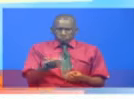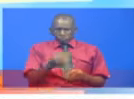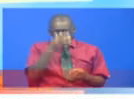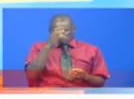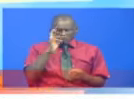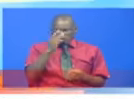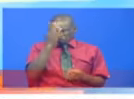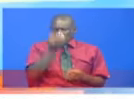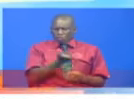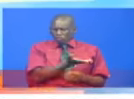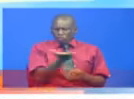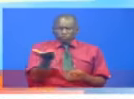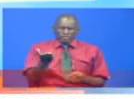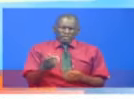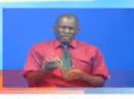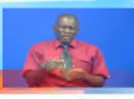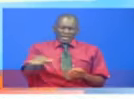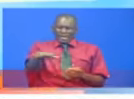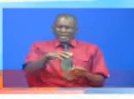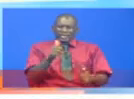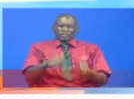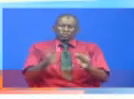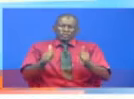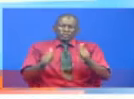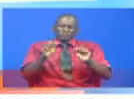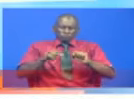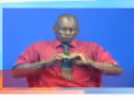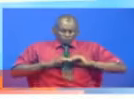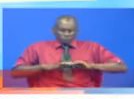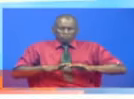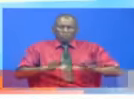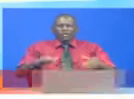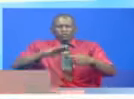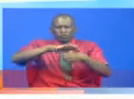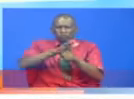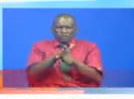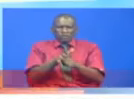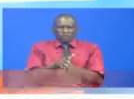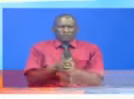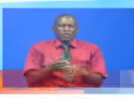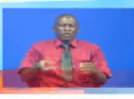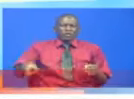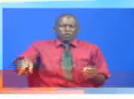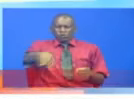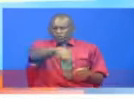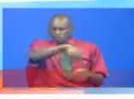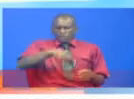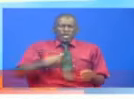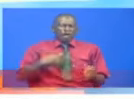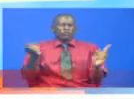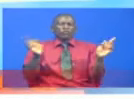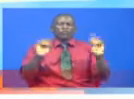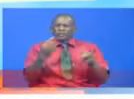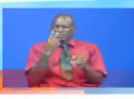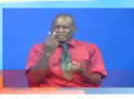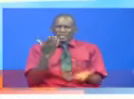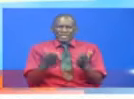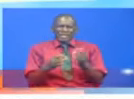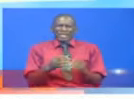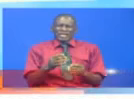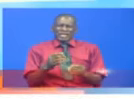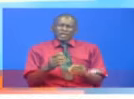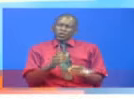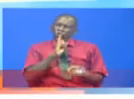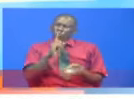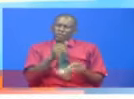are fertile ground for transmission of the disease. We have not seen any alarm bells that